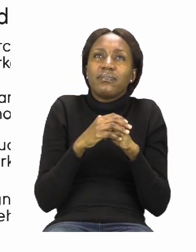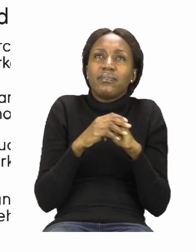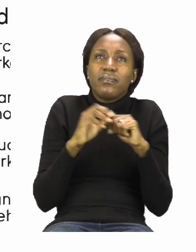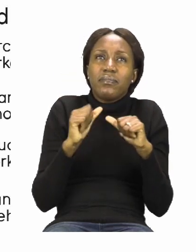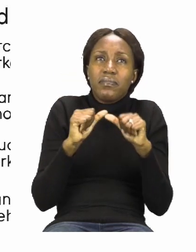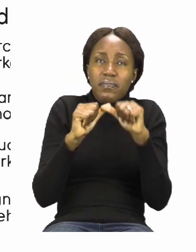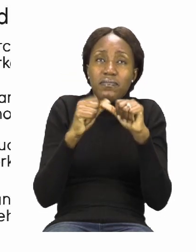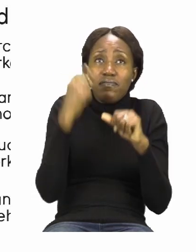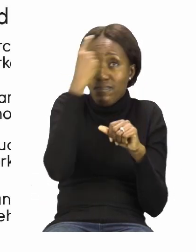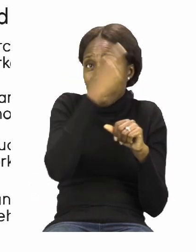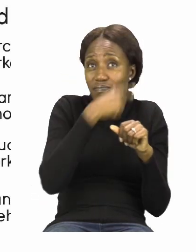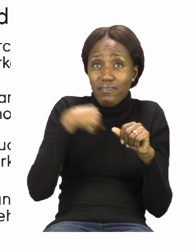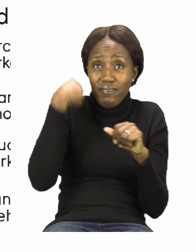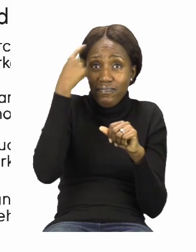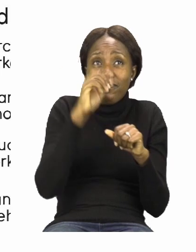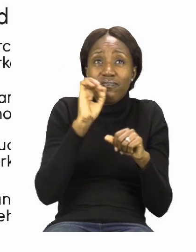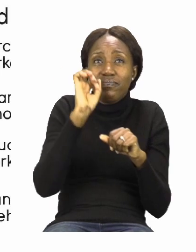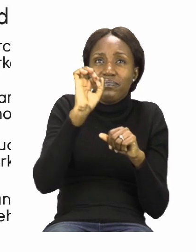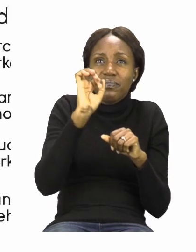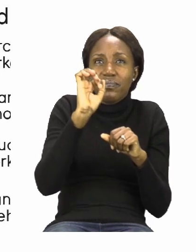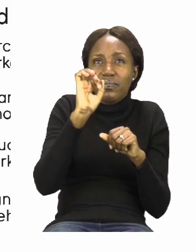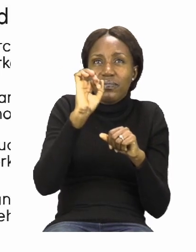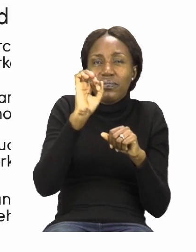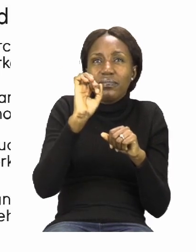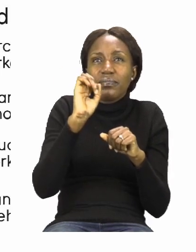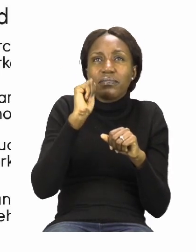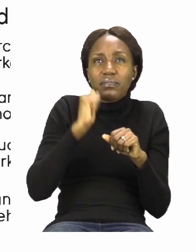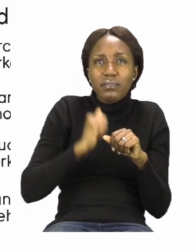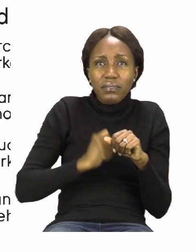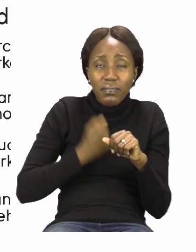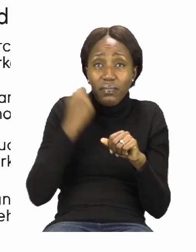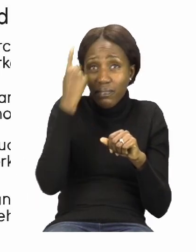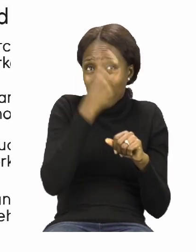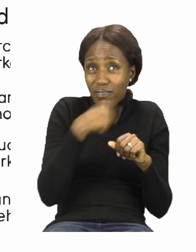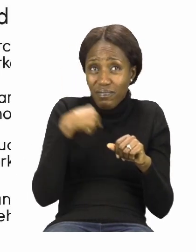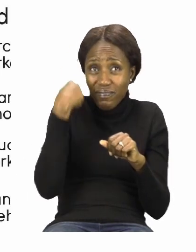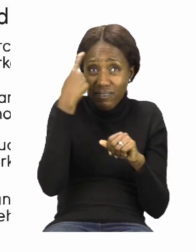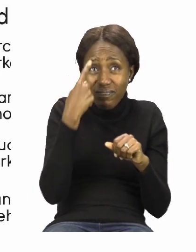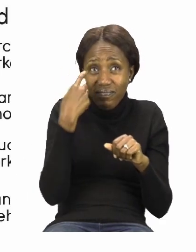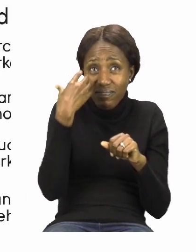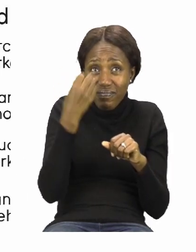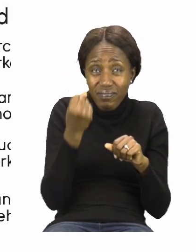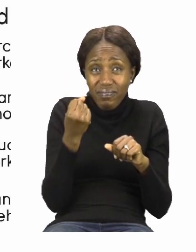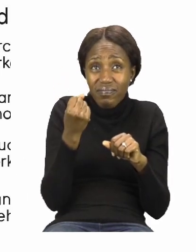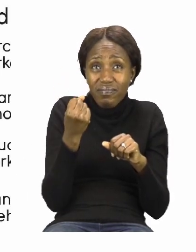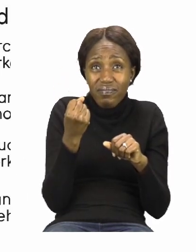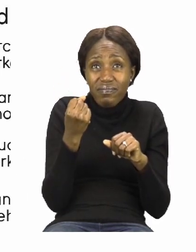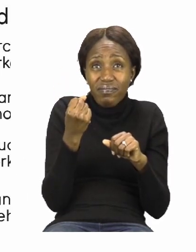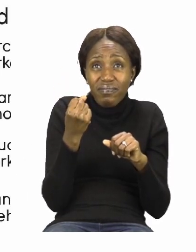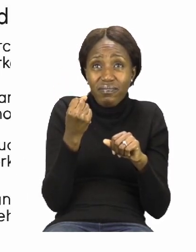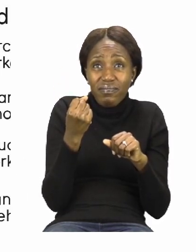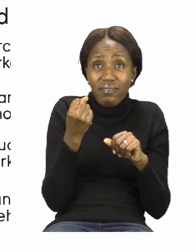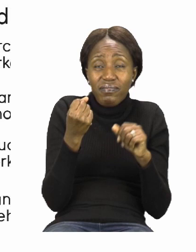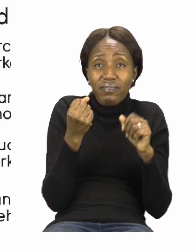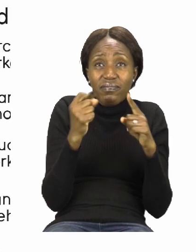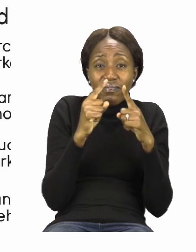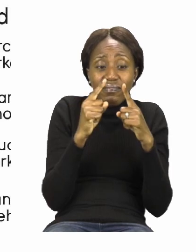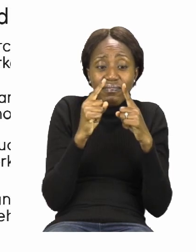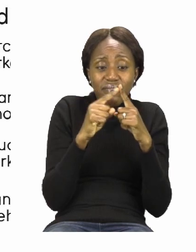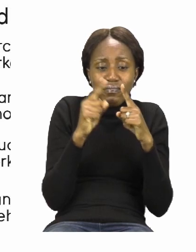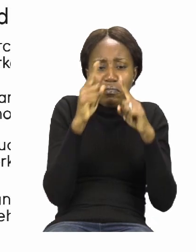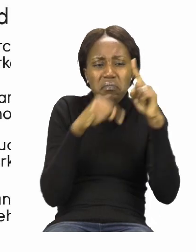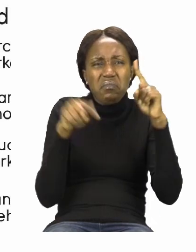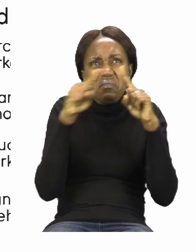his face. It says, my face has... Again, you are going to